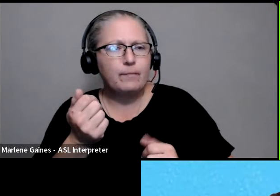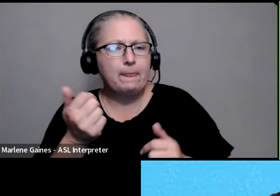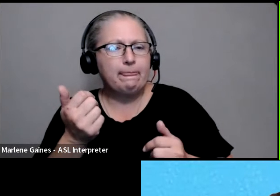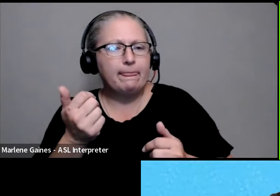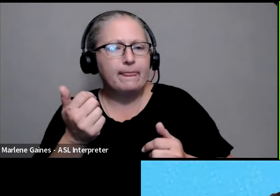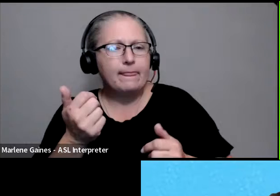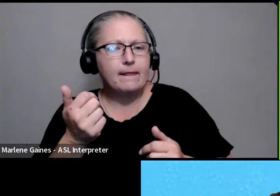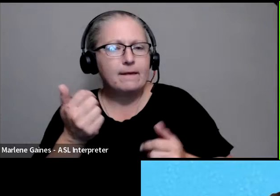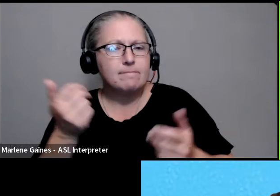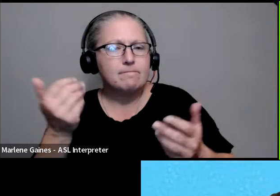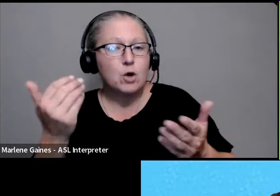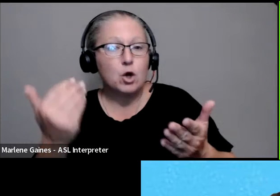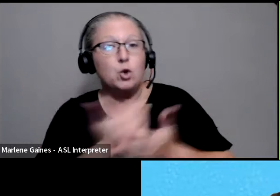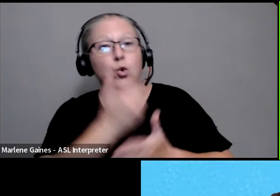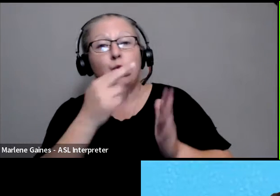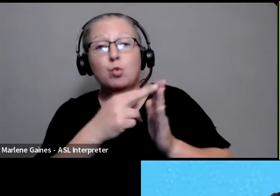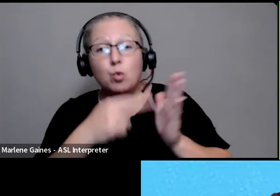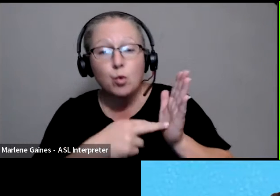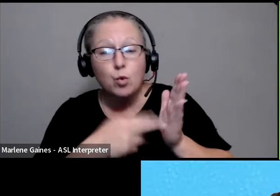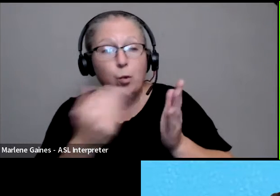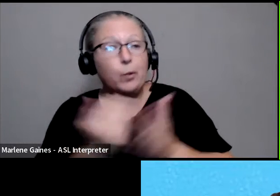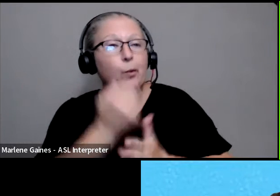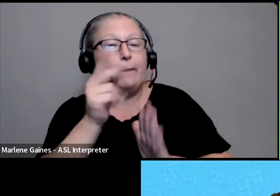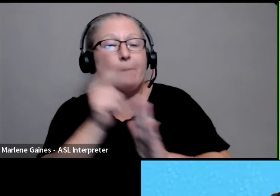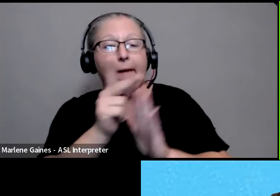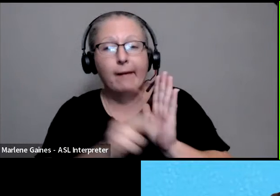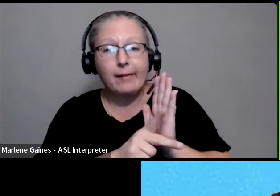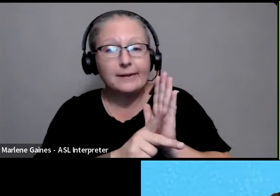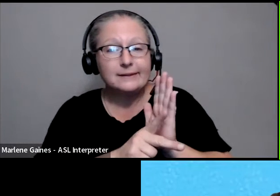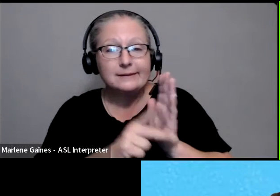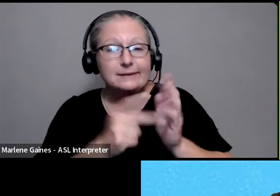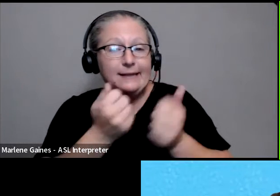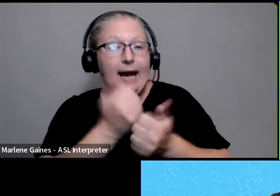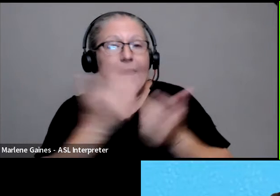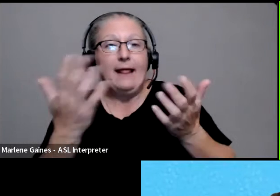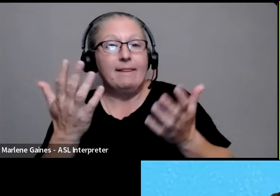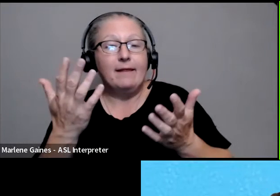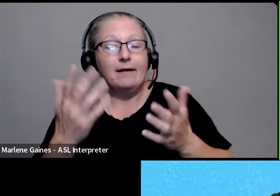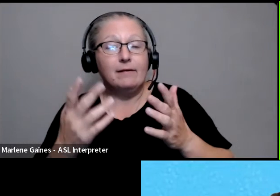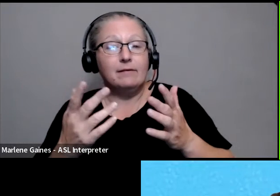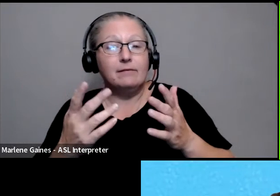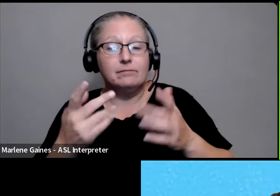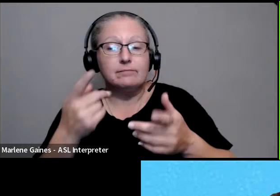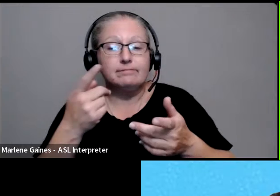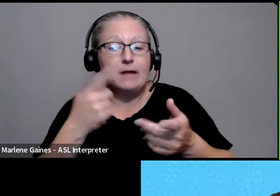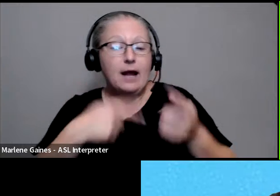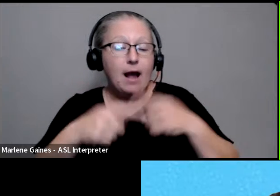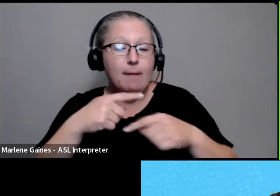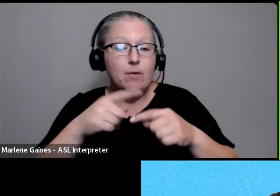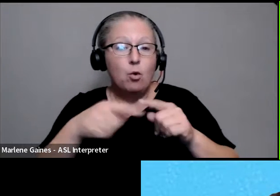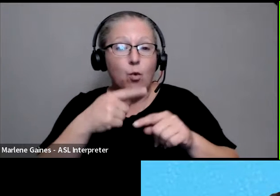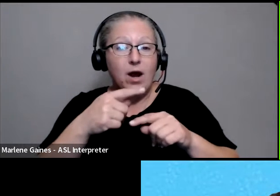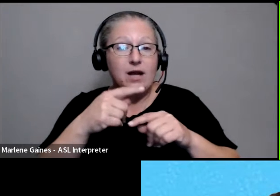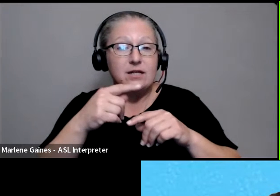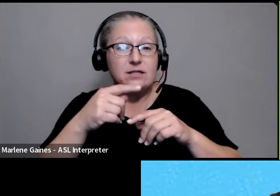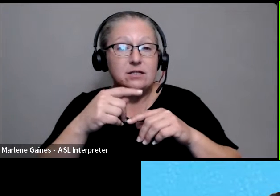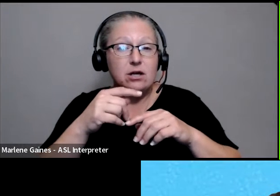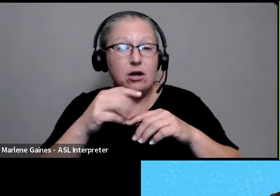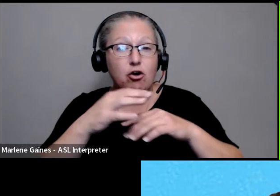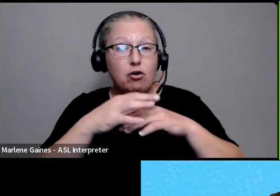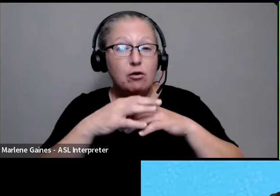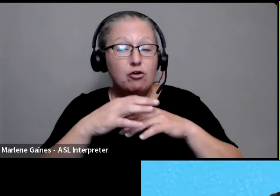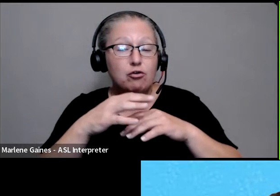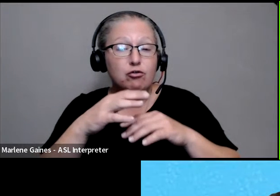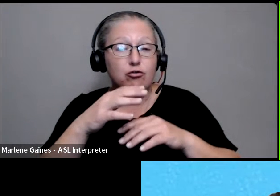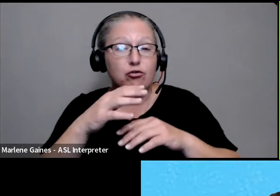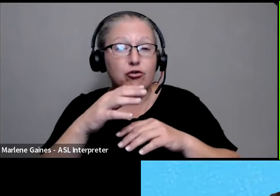new rule, policy, or anything that's coming up, when it's a grassroots effort and it